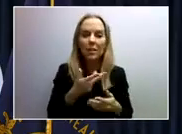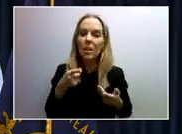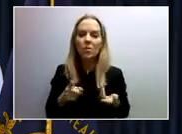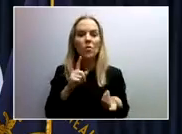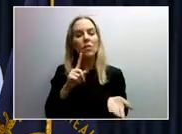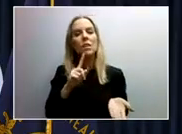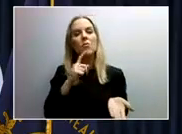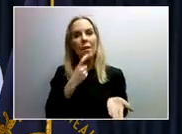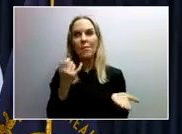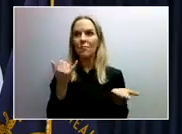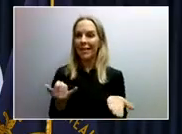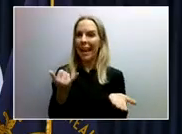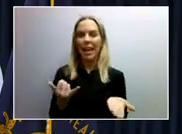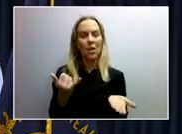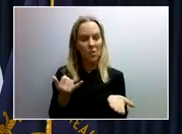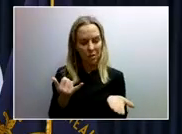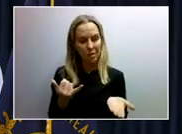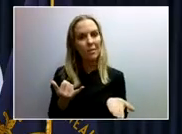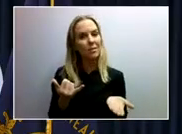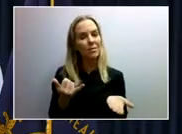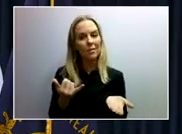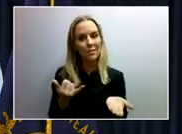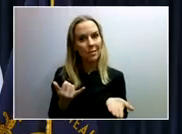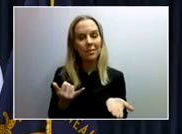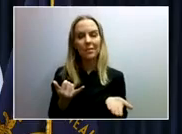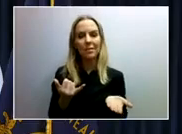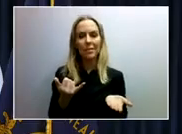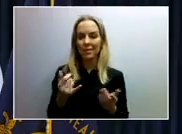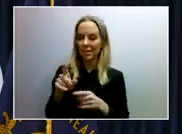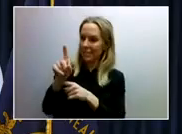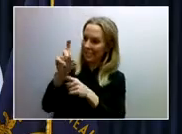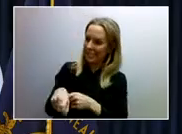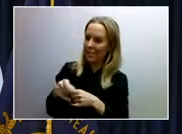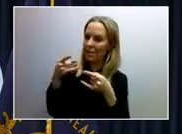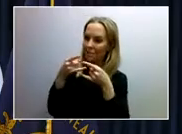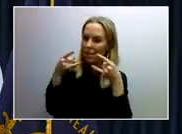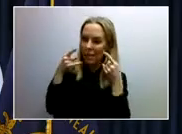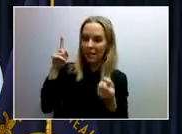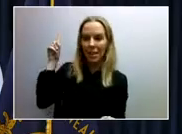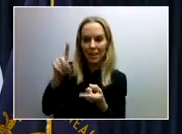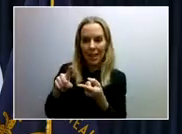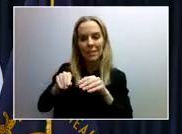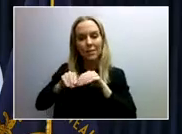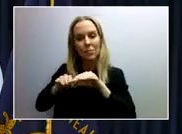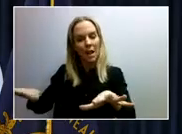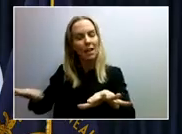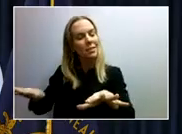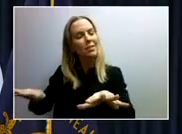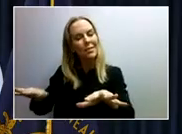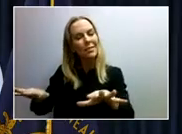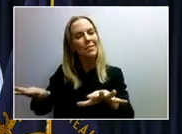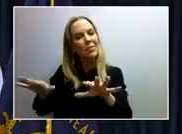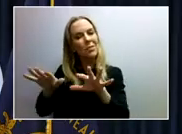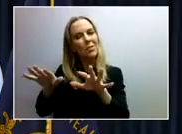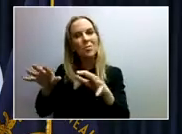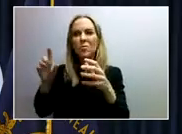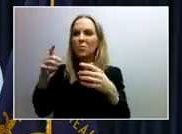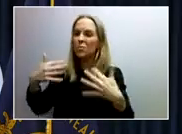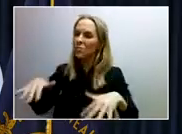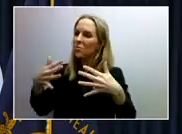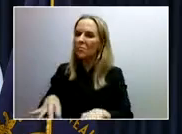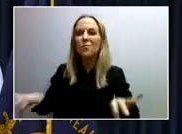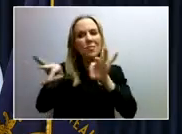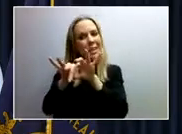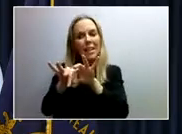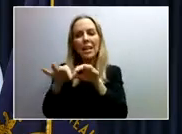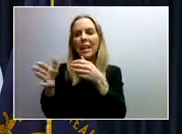right now, the need to wear a mask to lessen the spread has never been greater, even if the personal threat